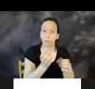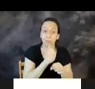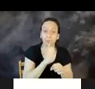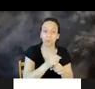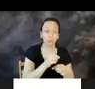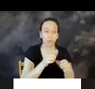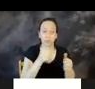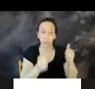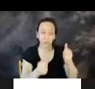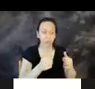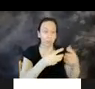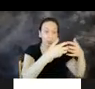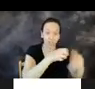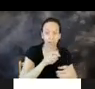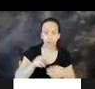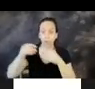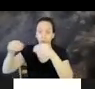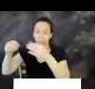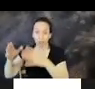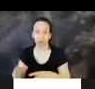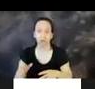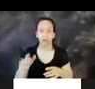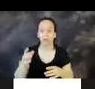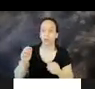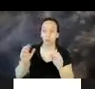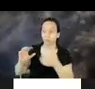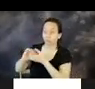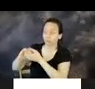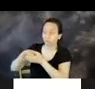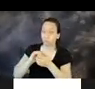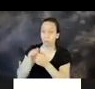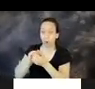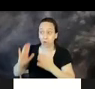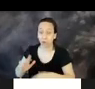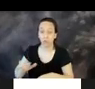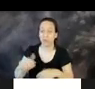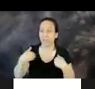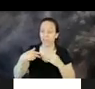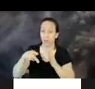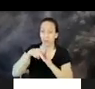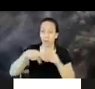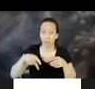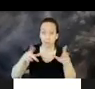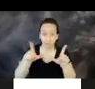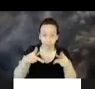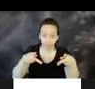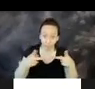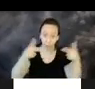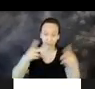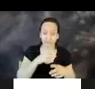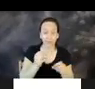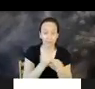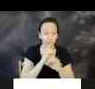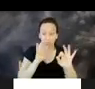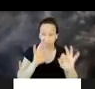or retailer, working with our municipal partners to secure installation permits, and recruiting retail partners.